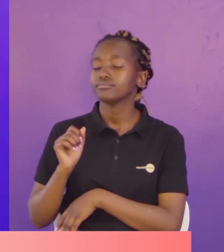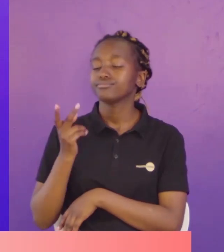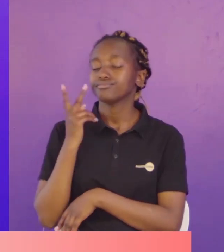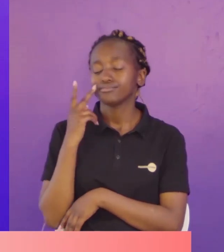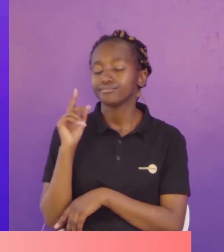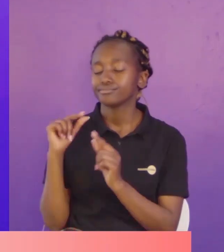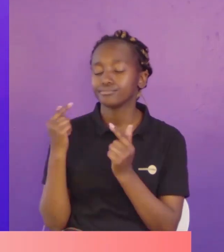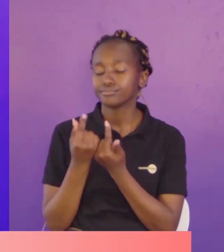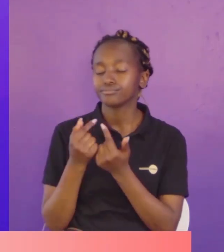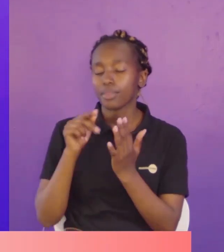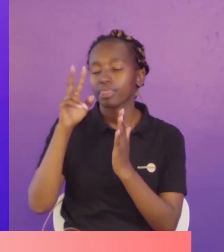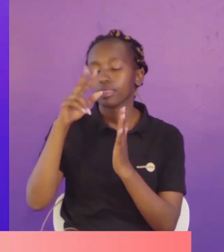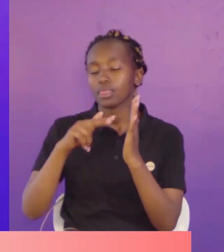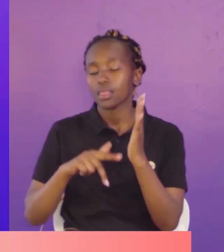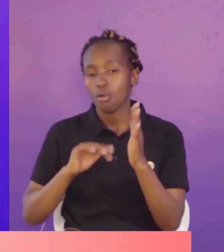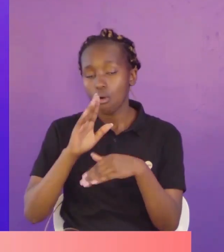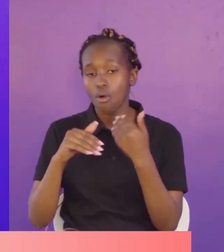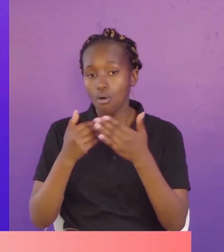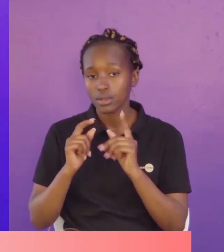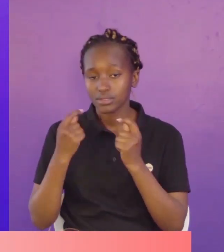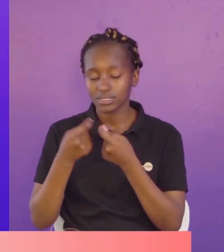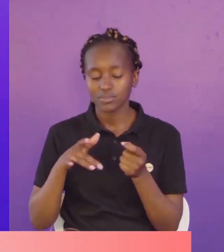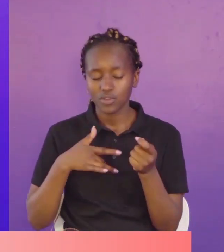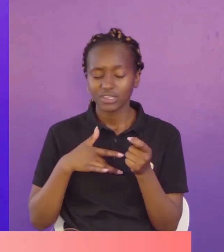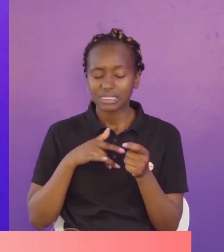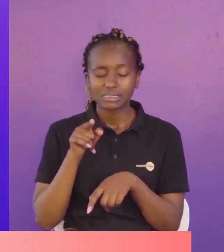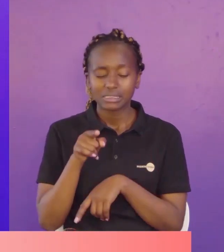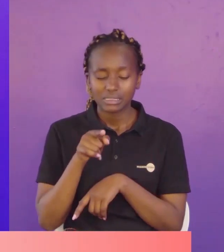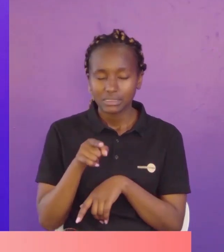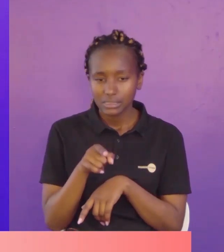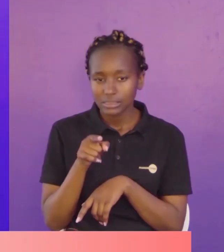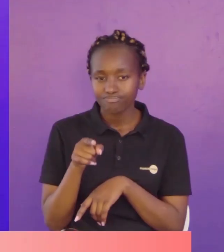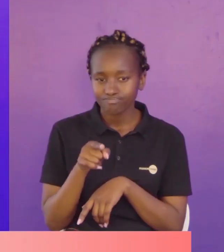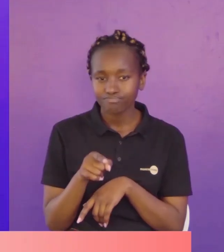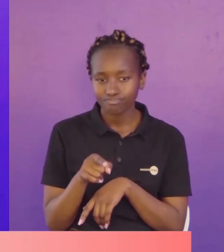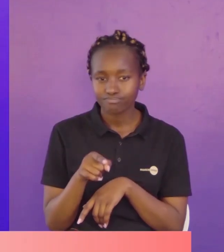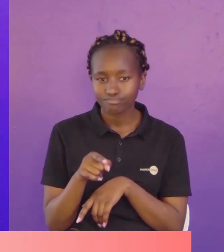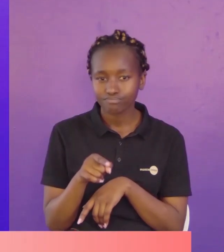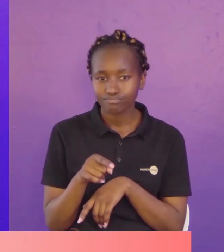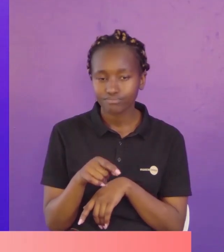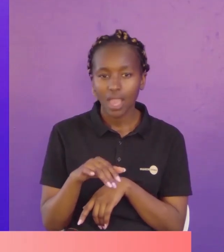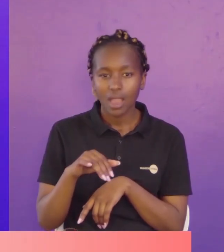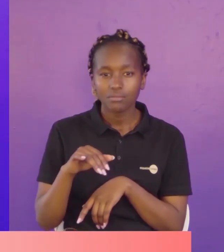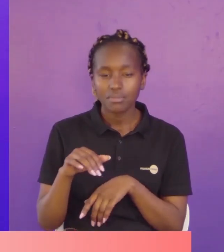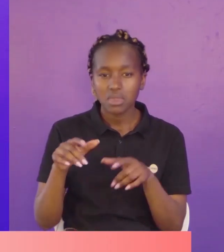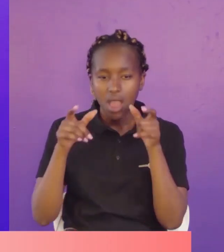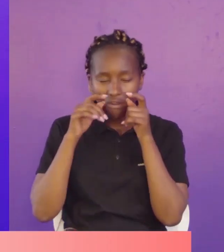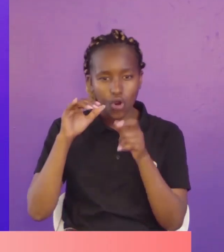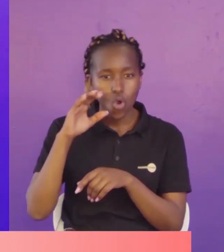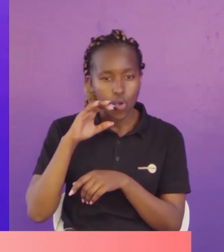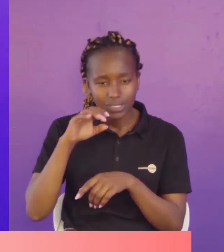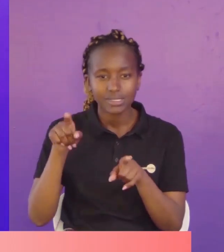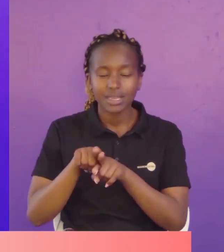and Gabon are the better teams. But even looking at Burundi, I think this